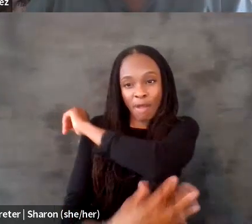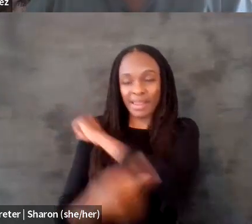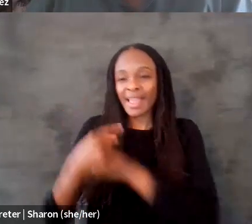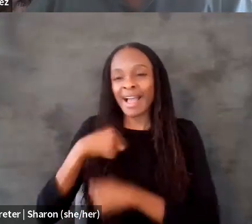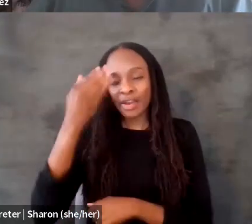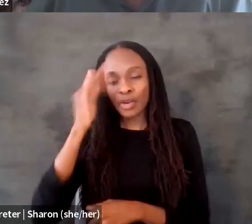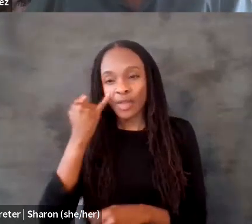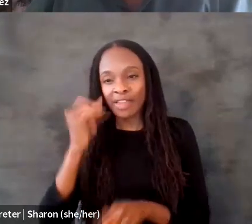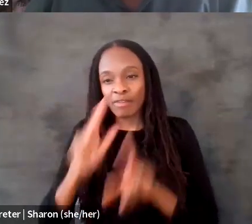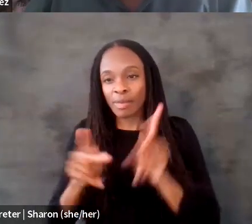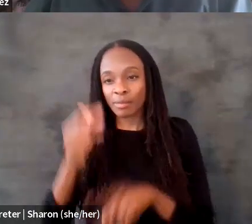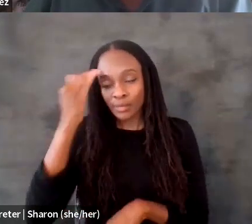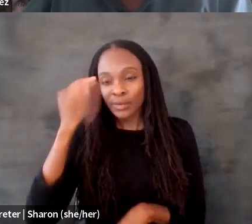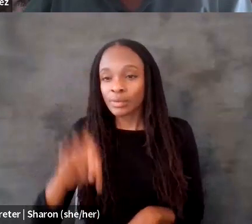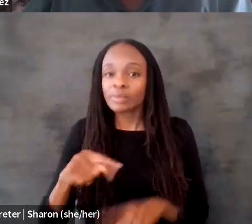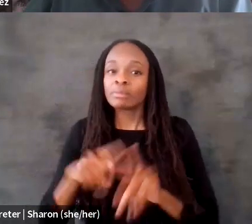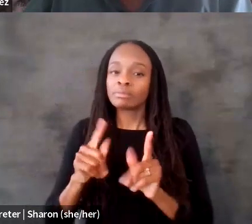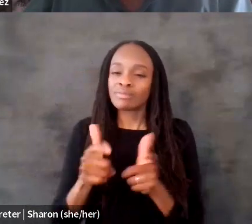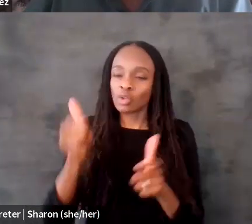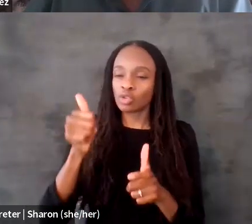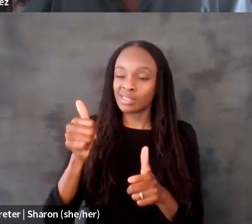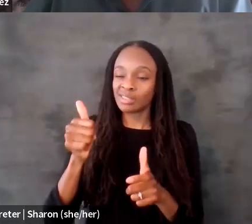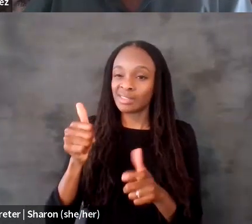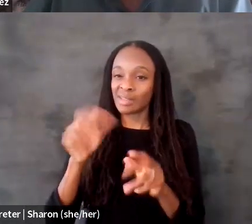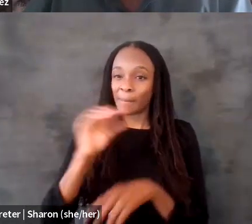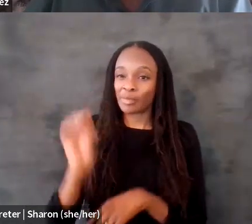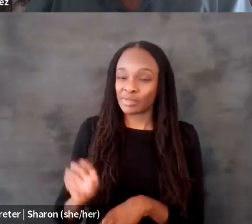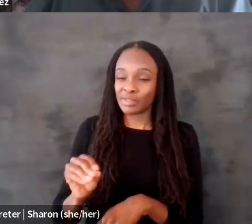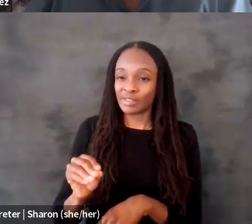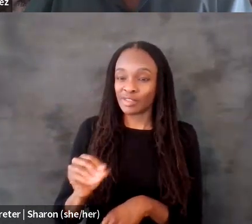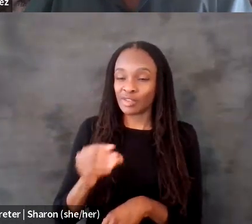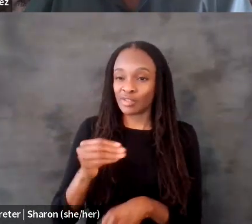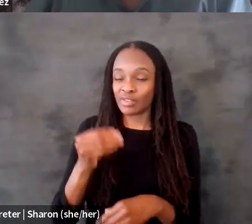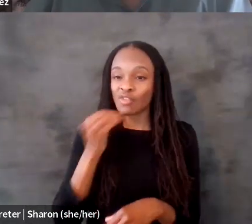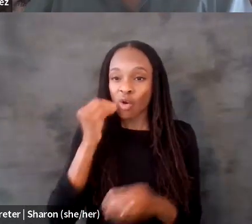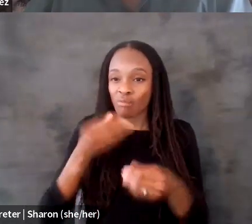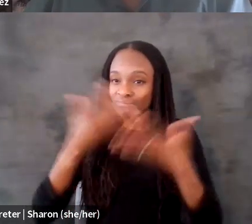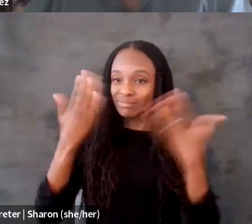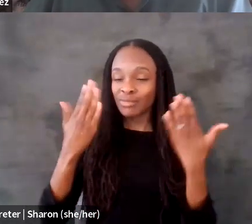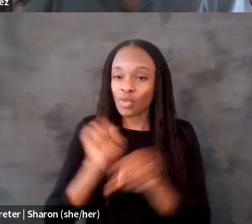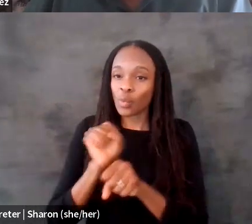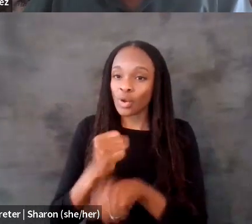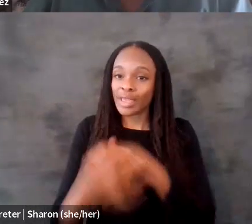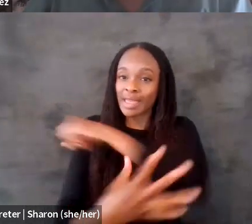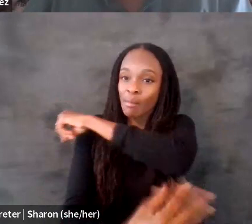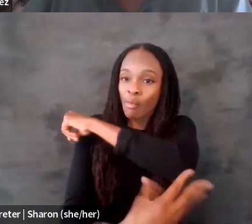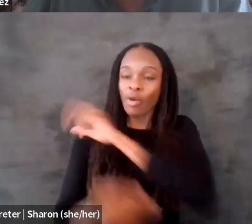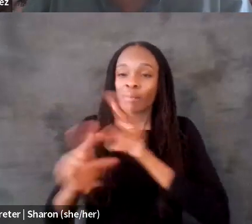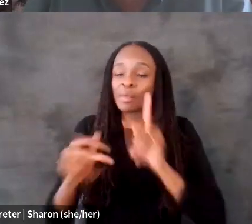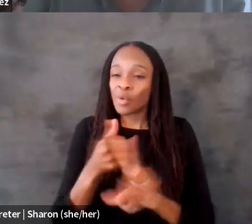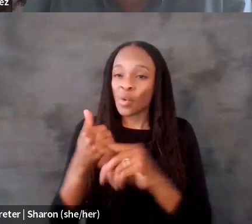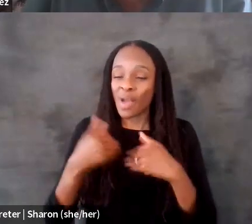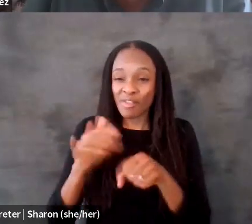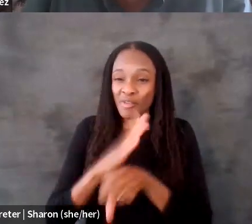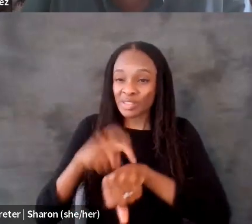but the largest percentage of homeless are the working poor, those that have full-time jobs and